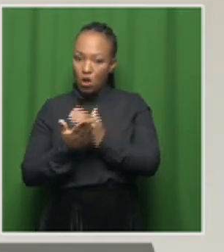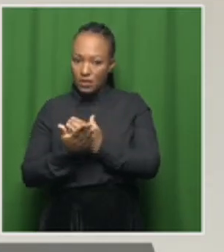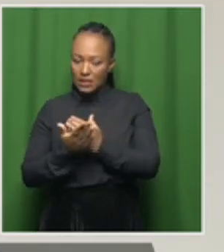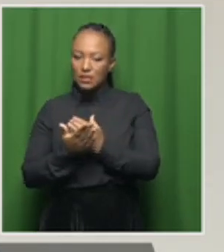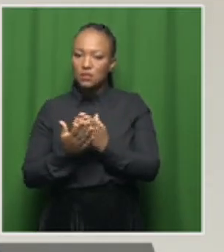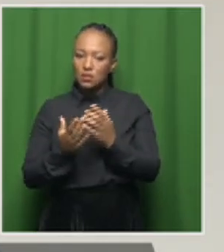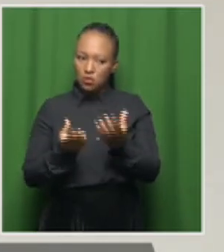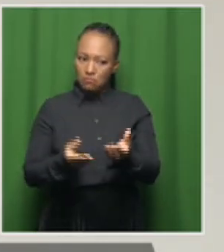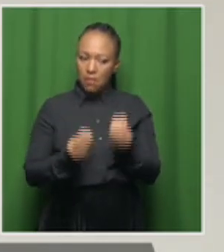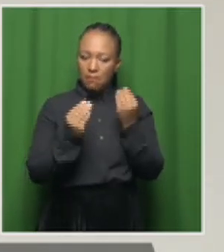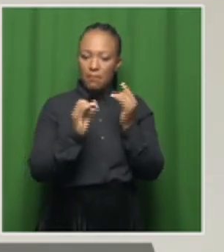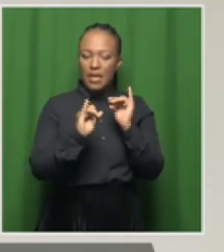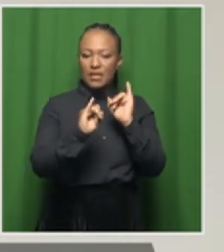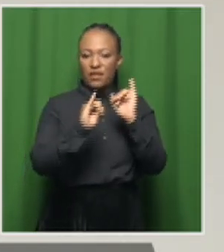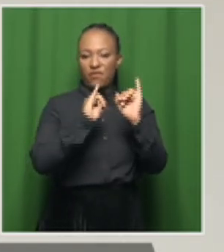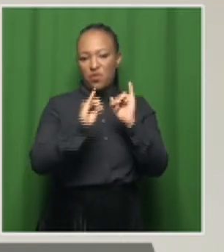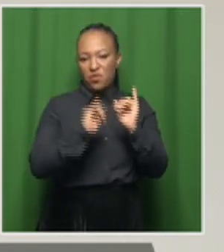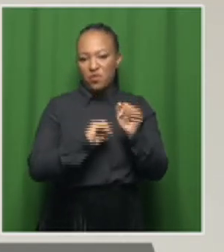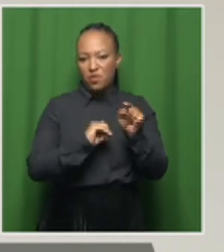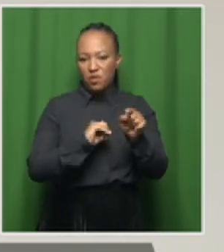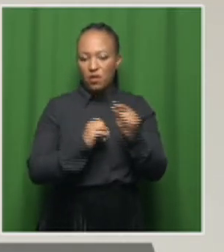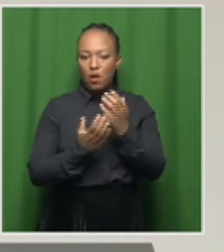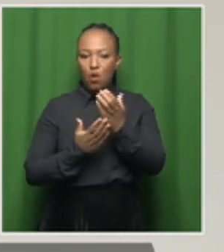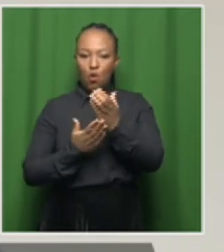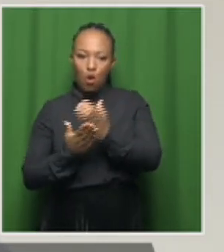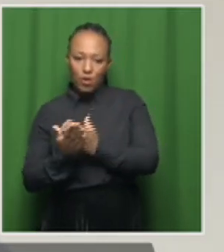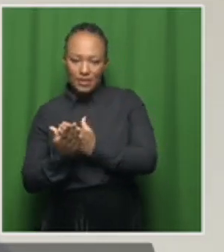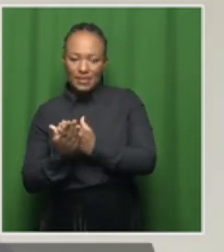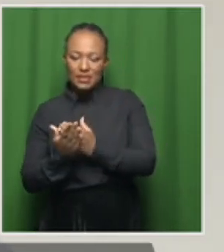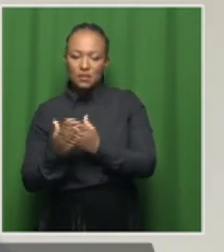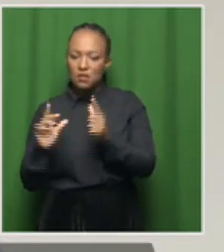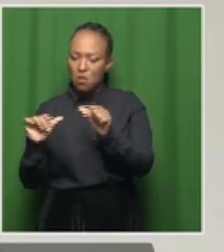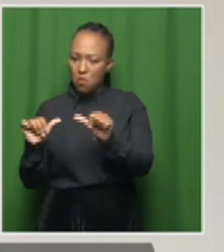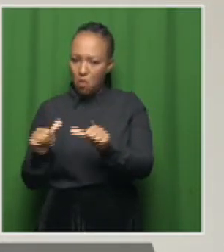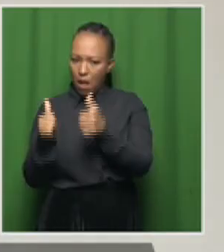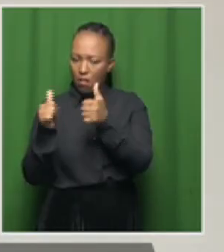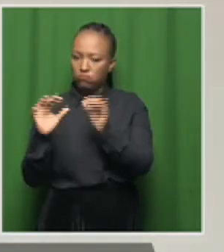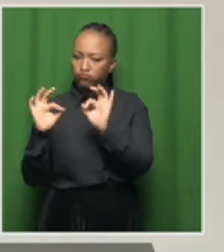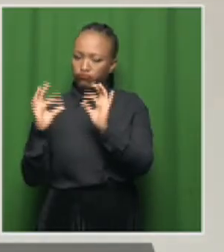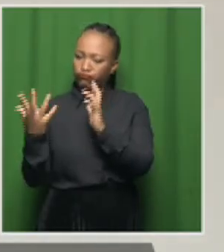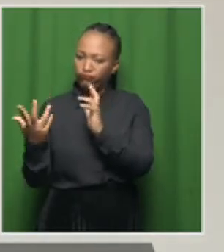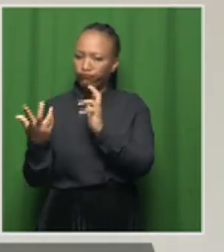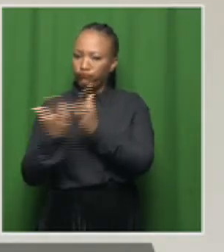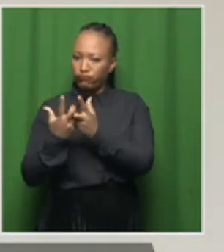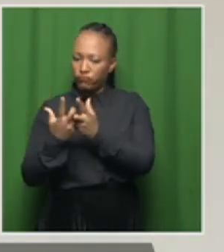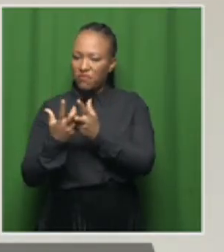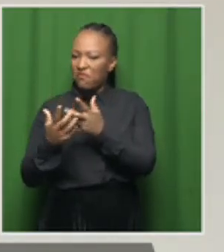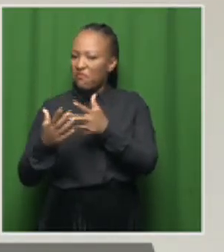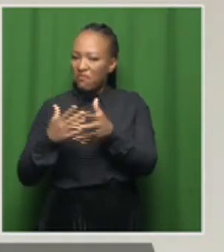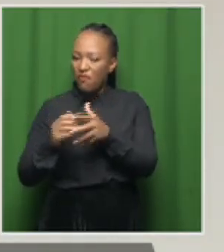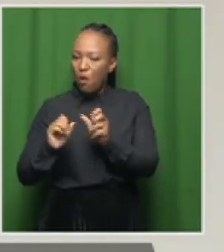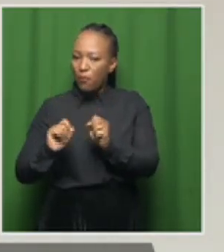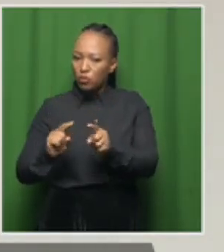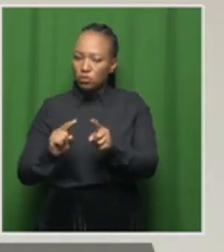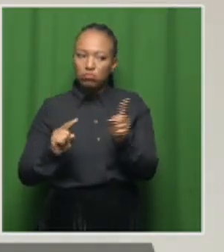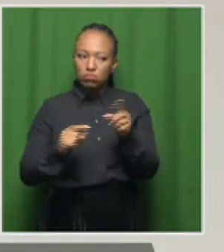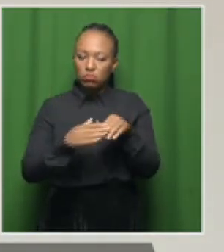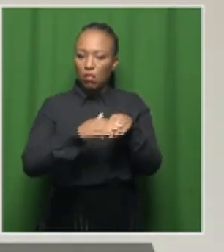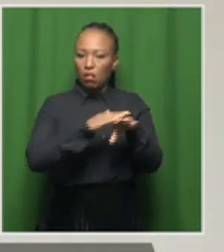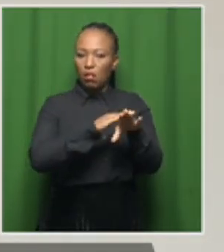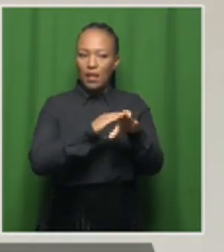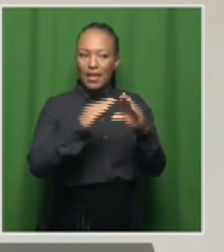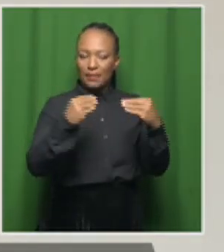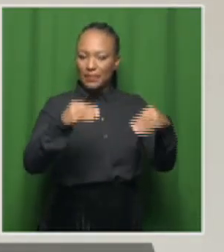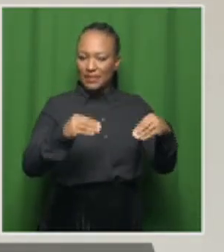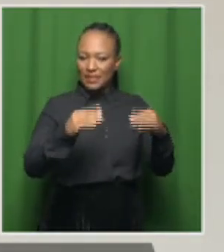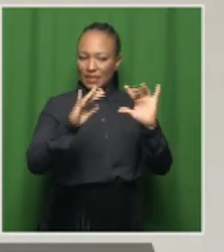individual that goes through our courses is well equipped to be able to take on any opportunity within industry.